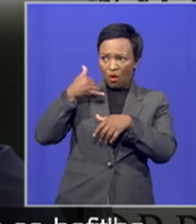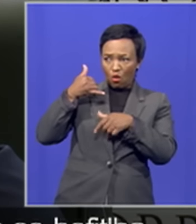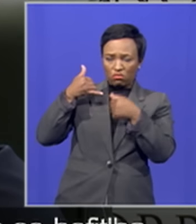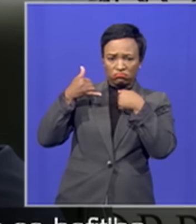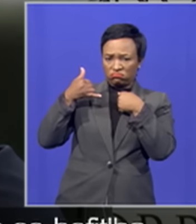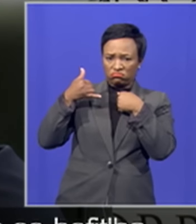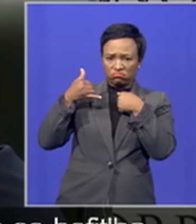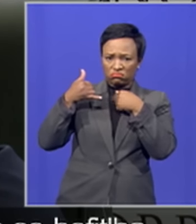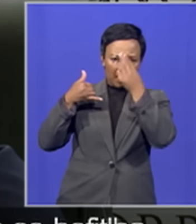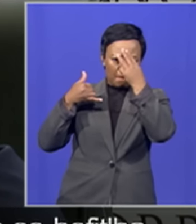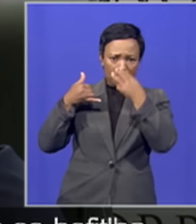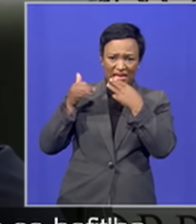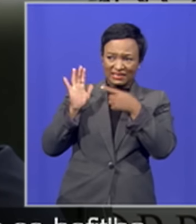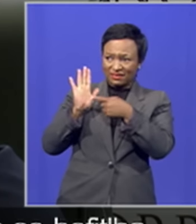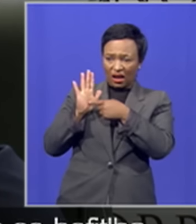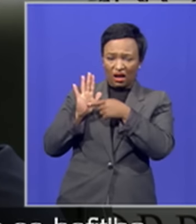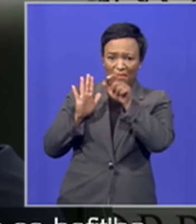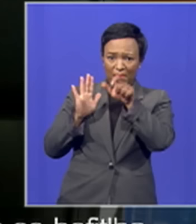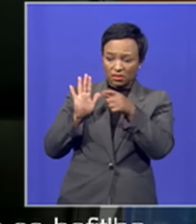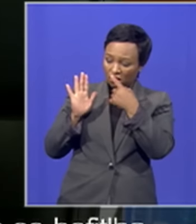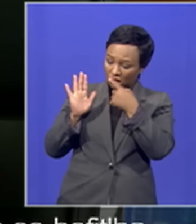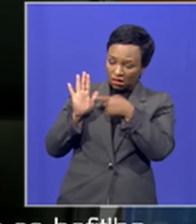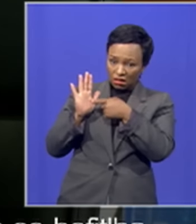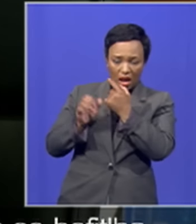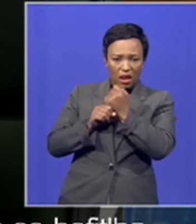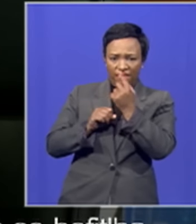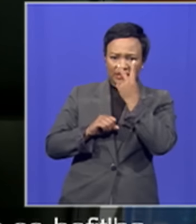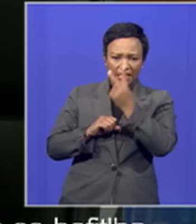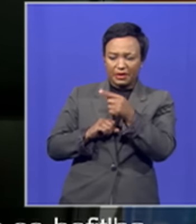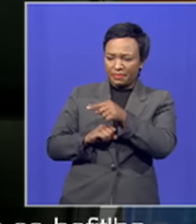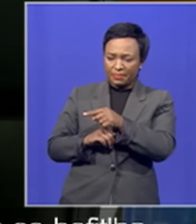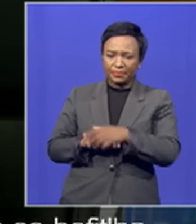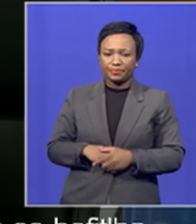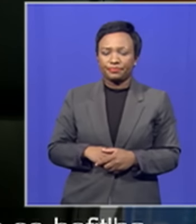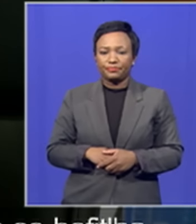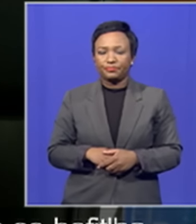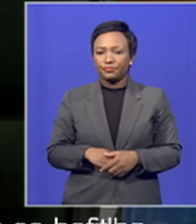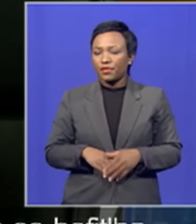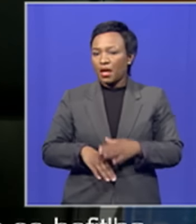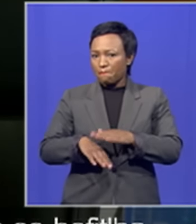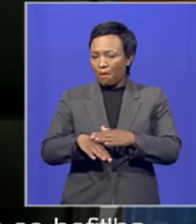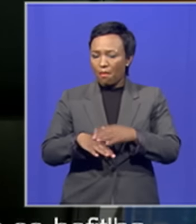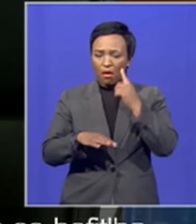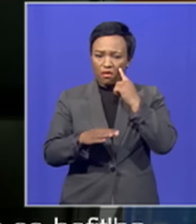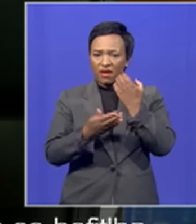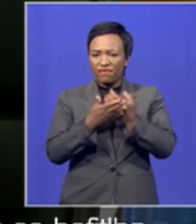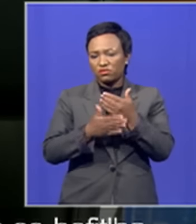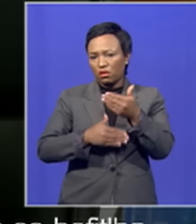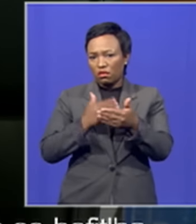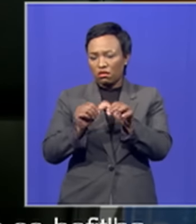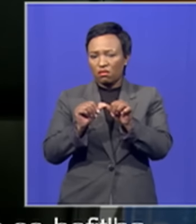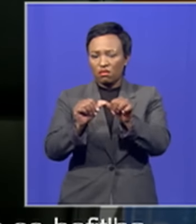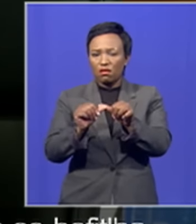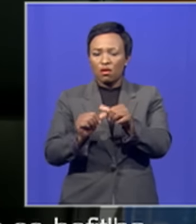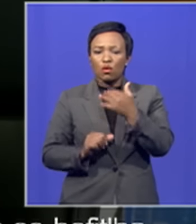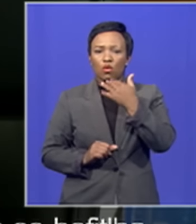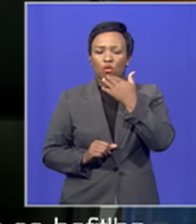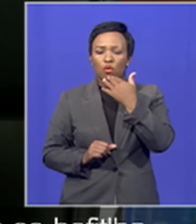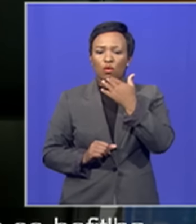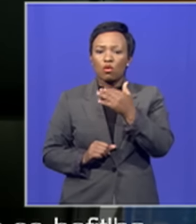on the picture, they have never seen him. I don't know that person. Bopaki bo botlogela dipotso di le dintsi go Brigadier Lesiba Mokoena